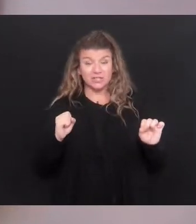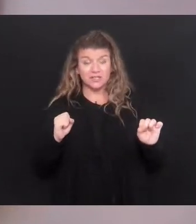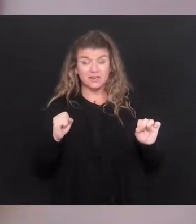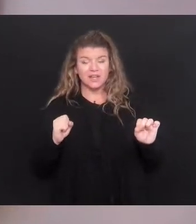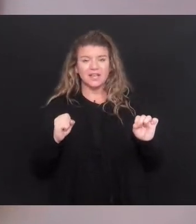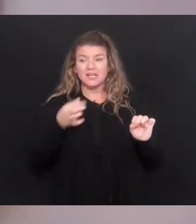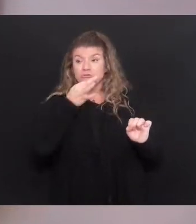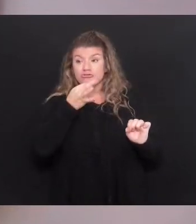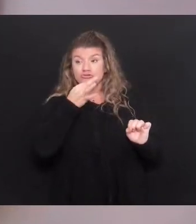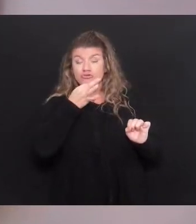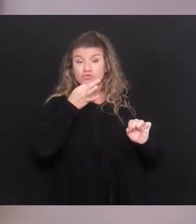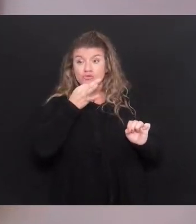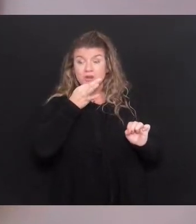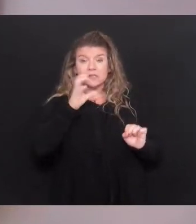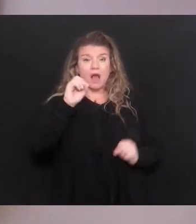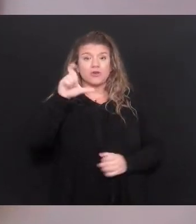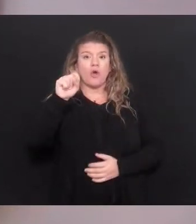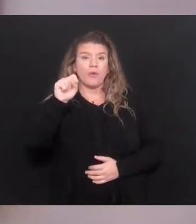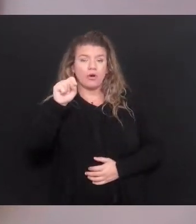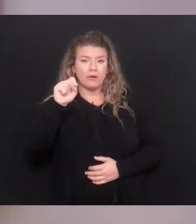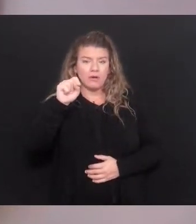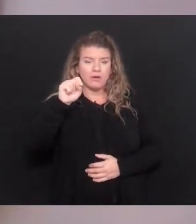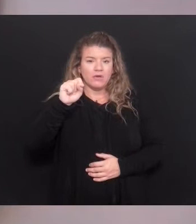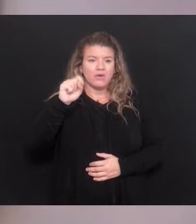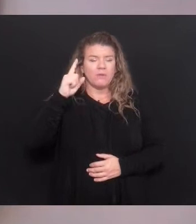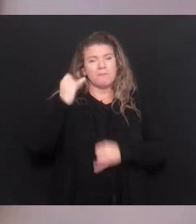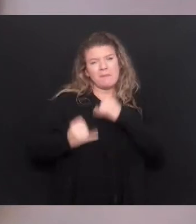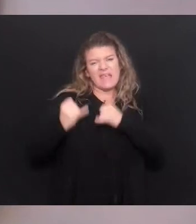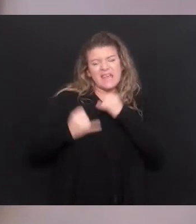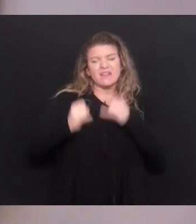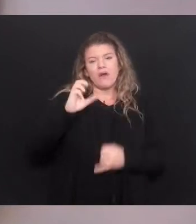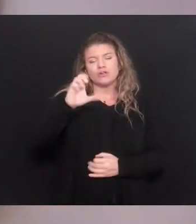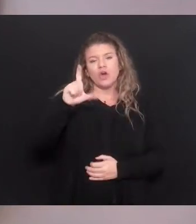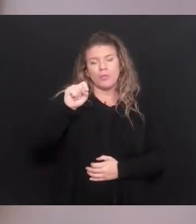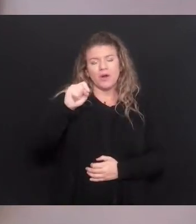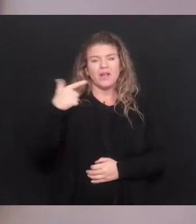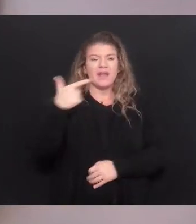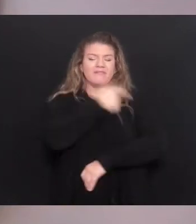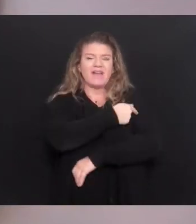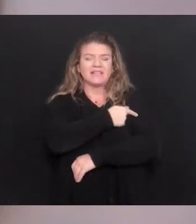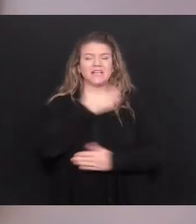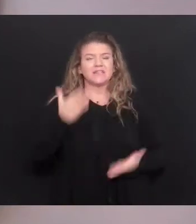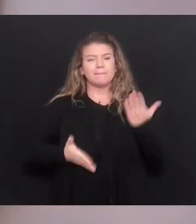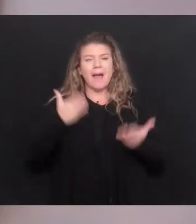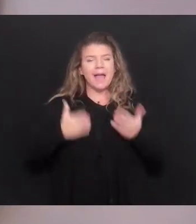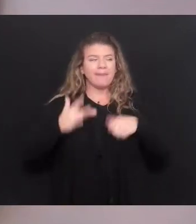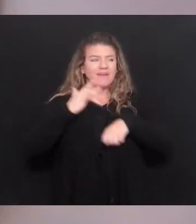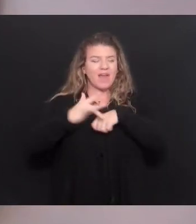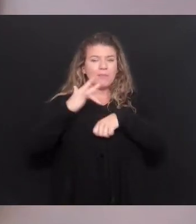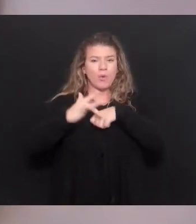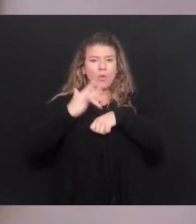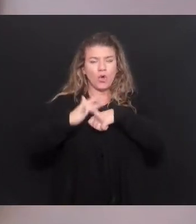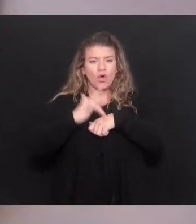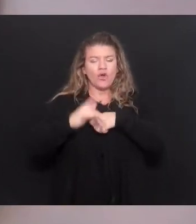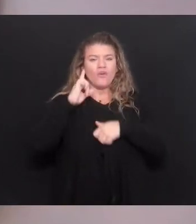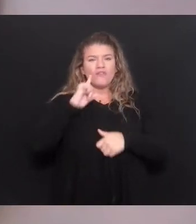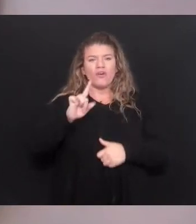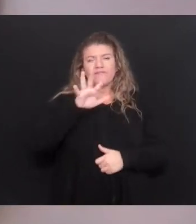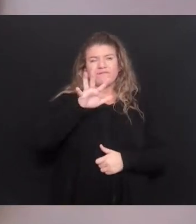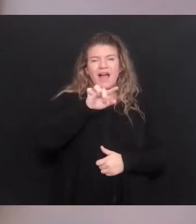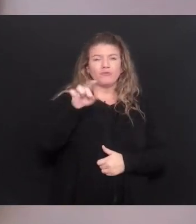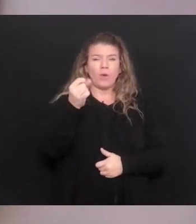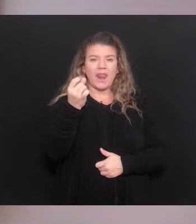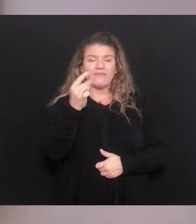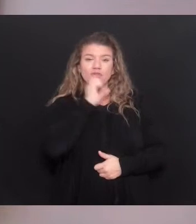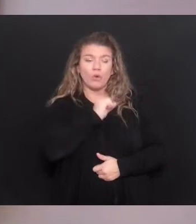soon as in October, toward the end of October, vaccines may be available for 5 to